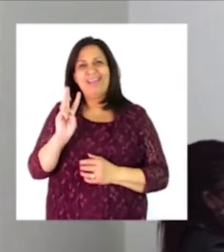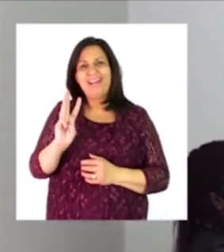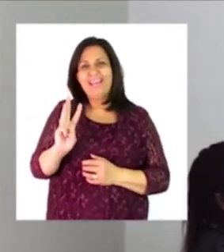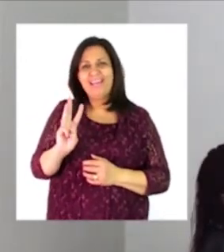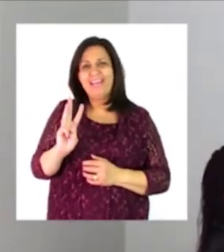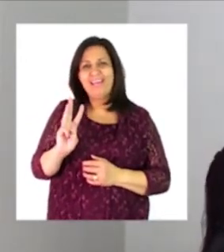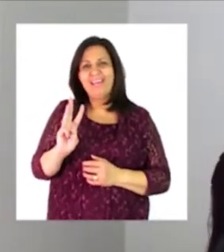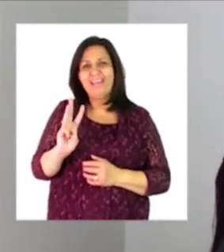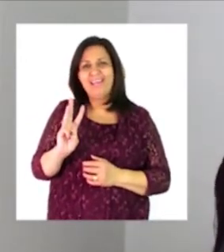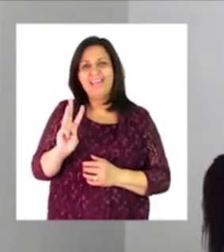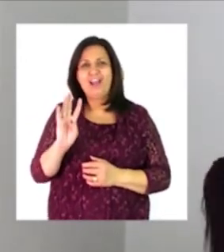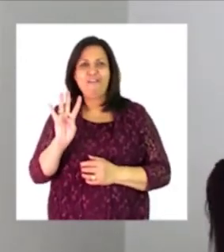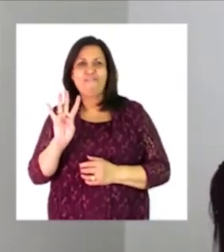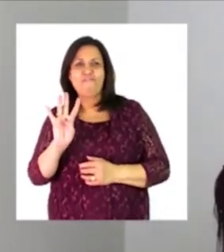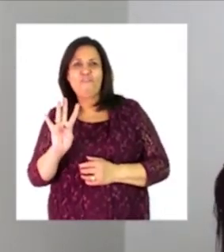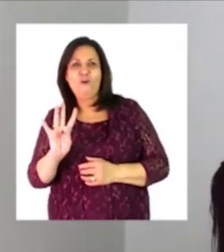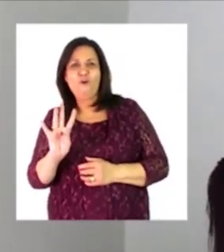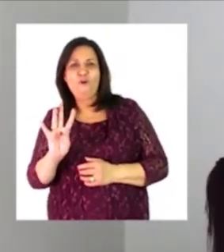2, 3,